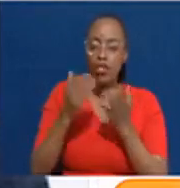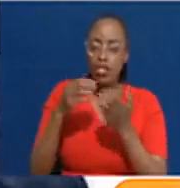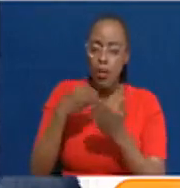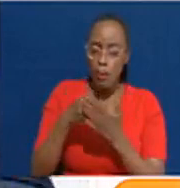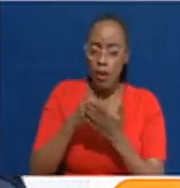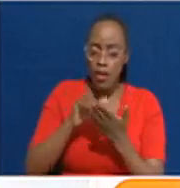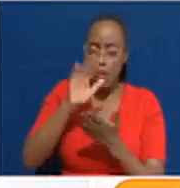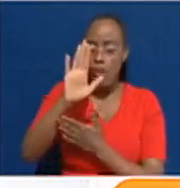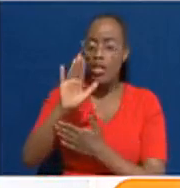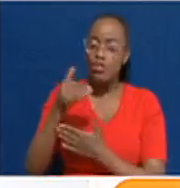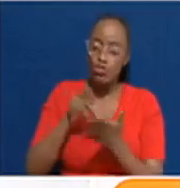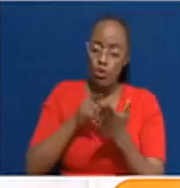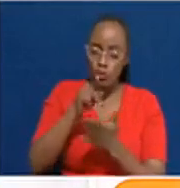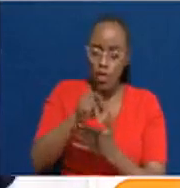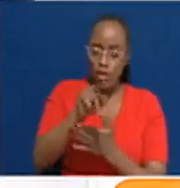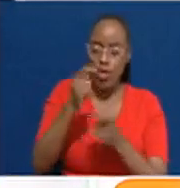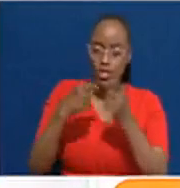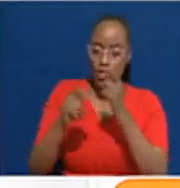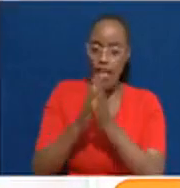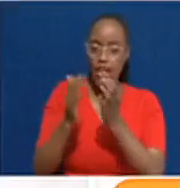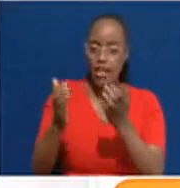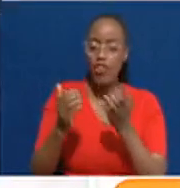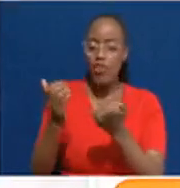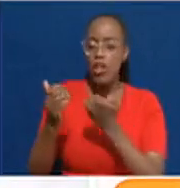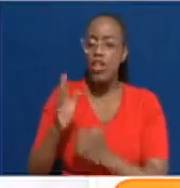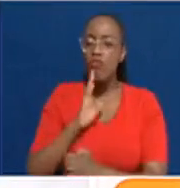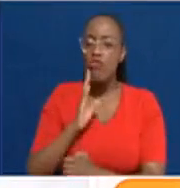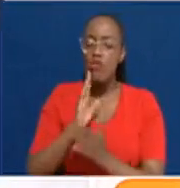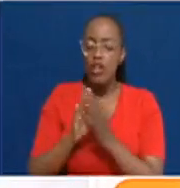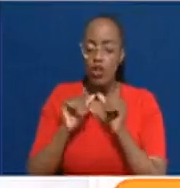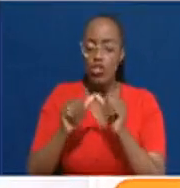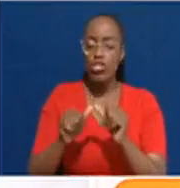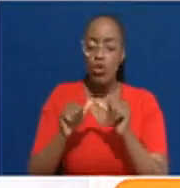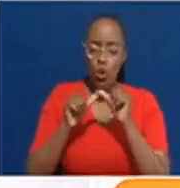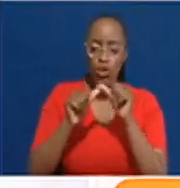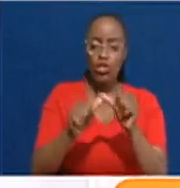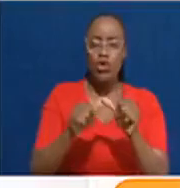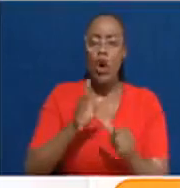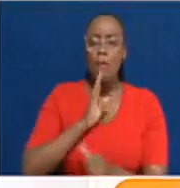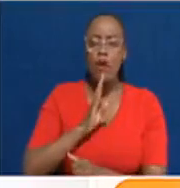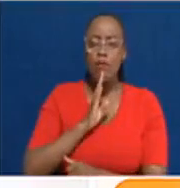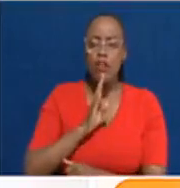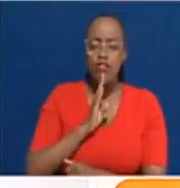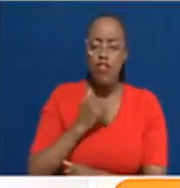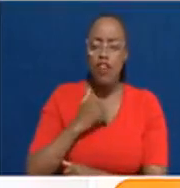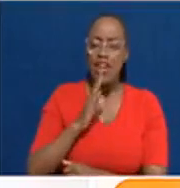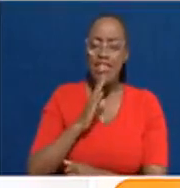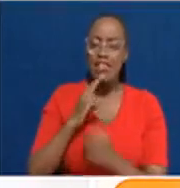to finance your expenditure, your needs. So you need to borrow and keep borrowing and keep borrowing. We entered a debt